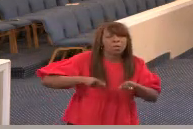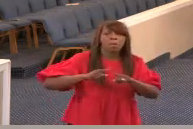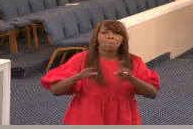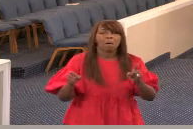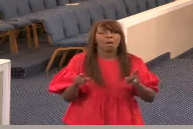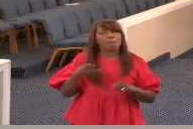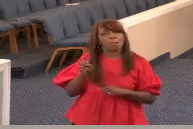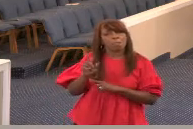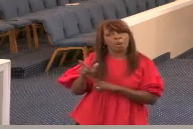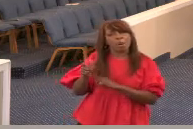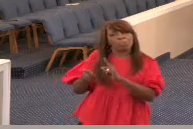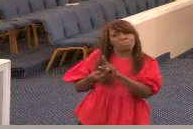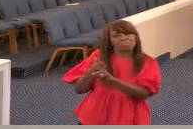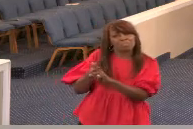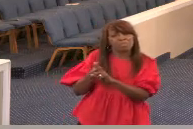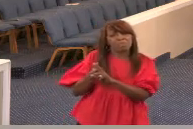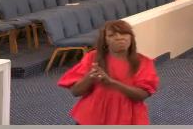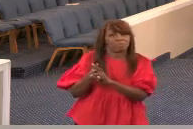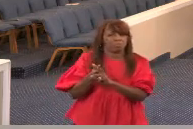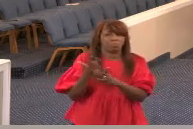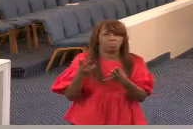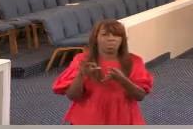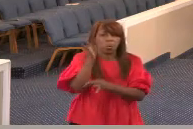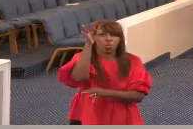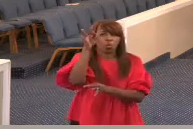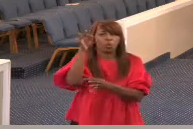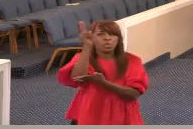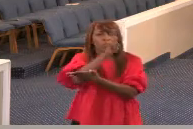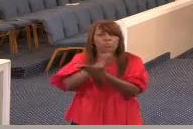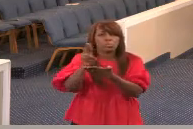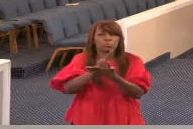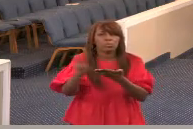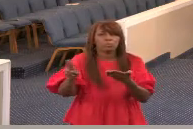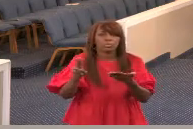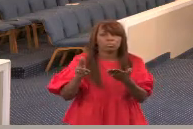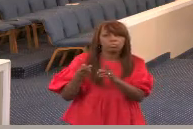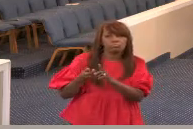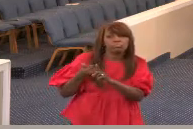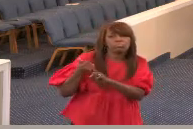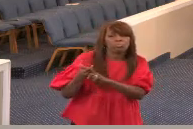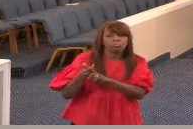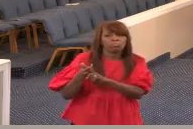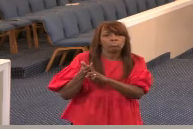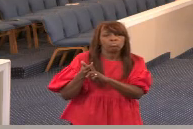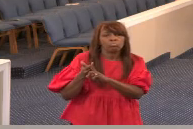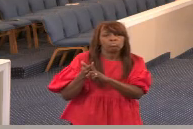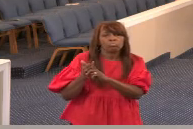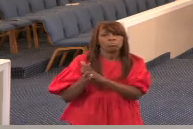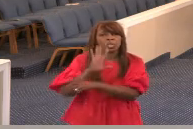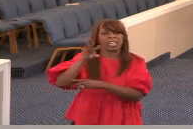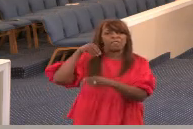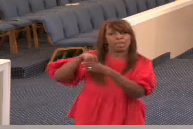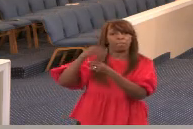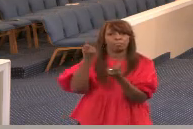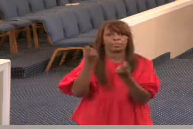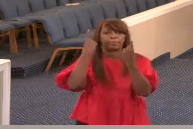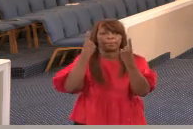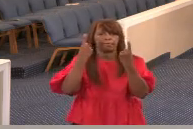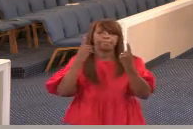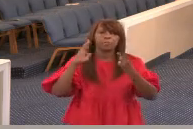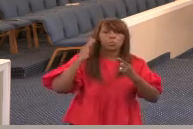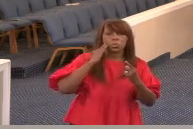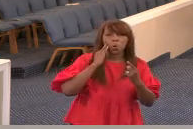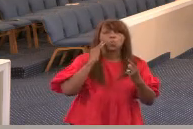Paul is given insight by the Holy Spirit of what will lie ahead. He knows that